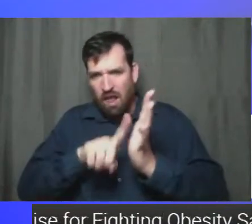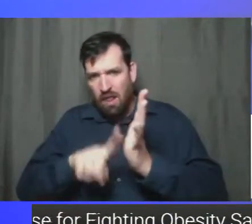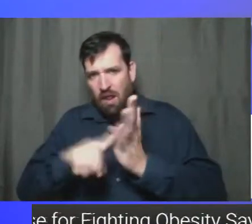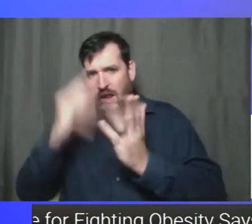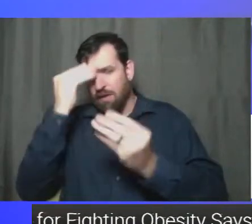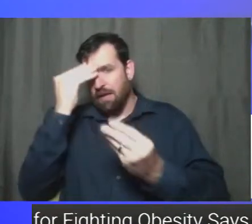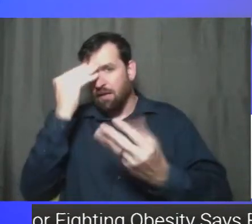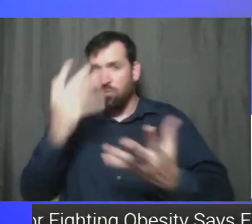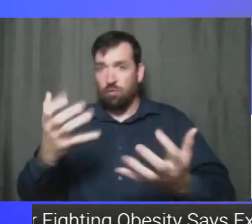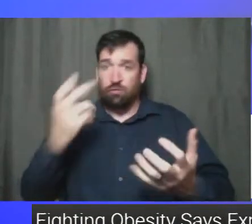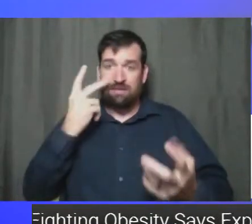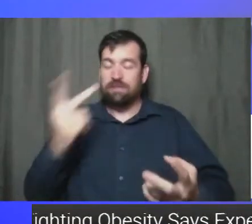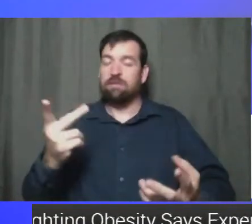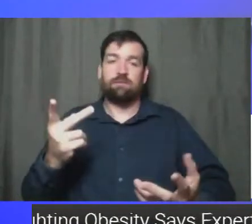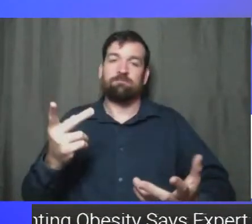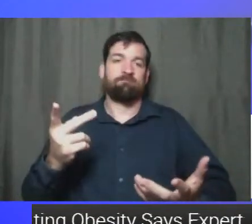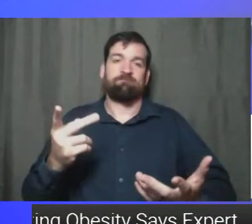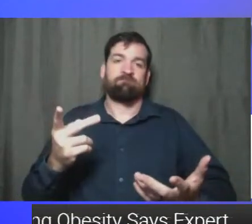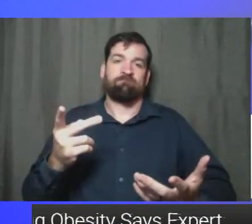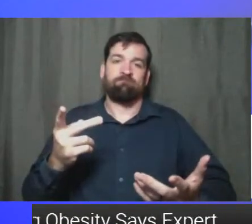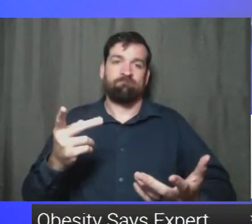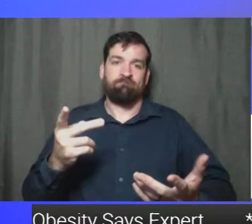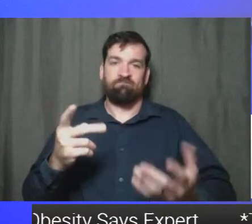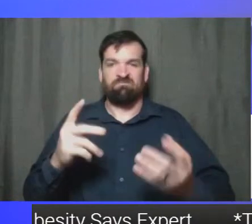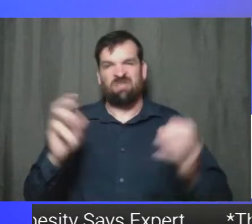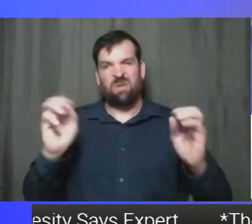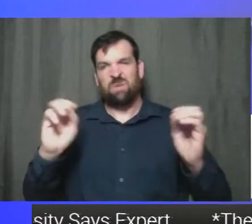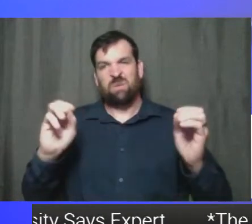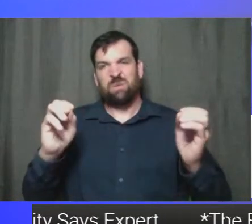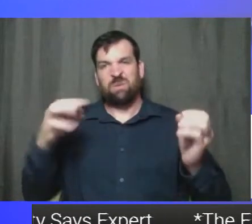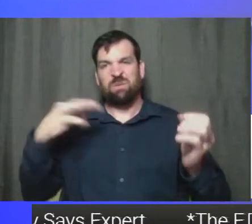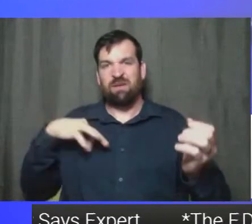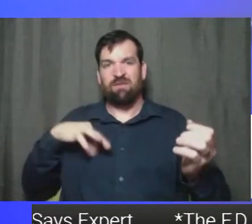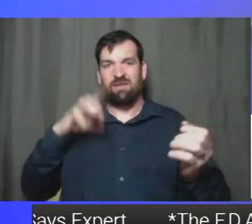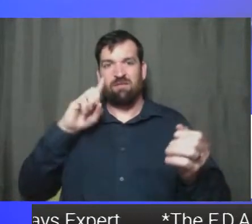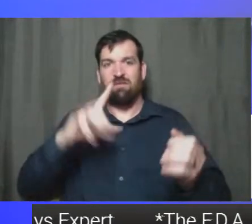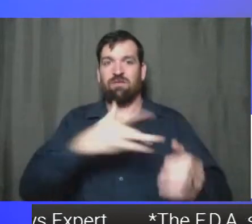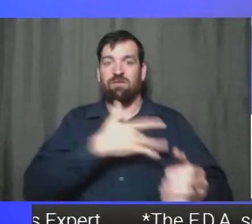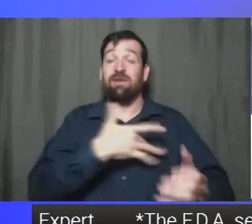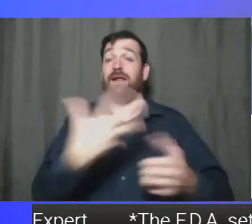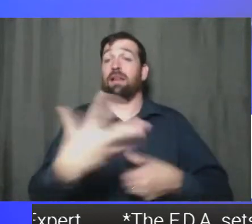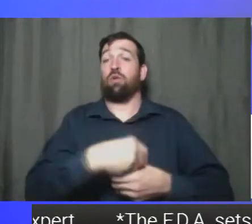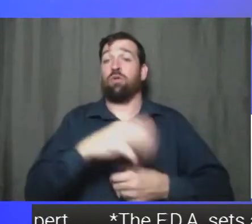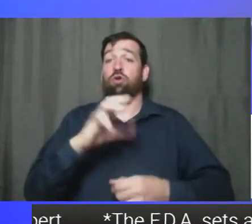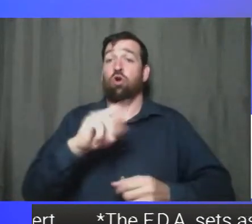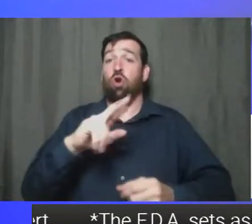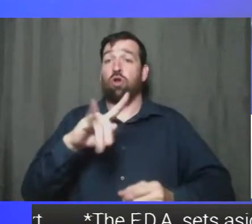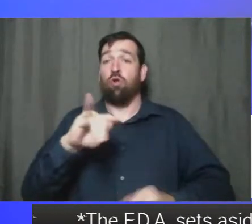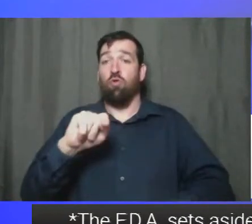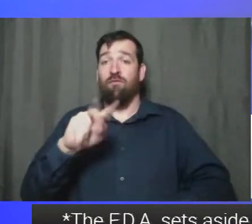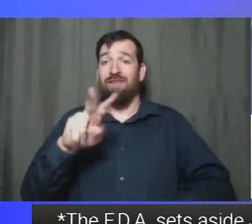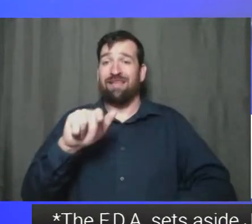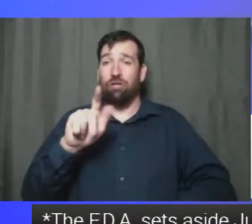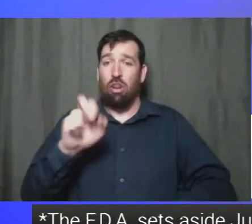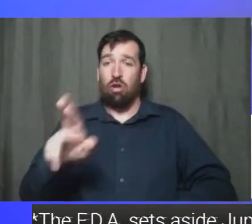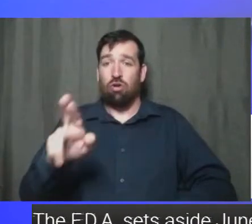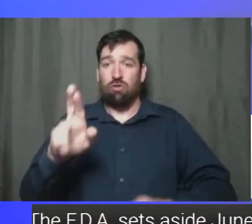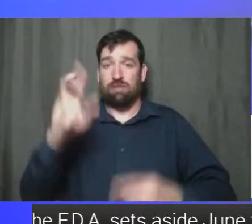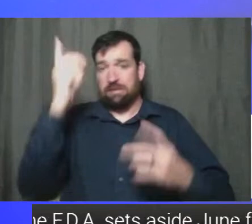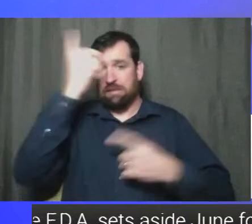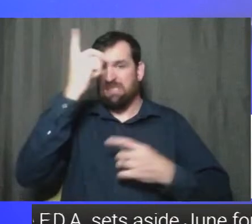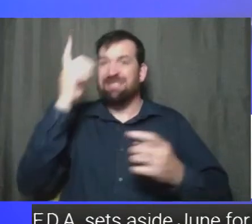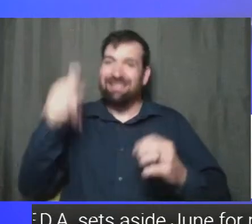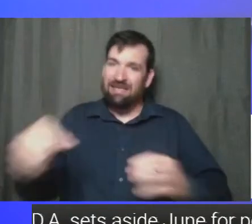unfortunately is lacking for benefits of alcohol, even with cardiovascular disease. So we need better studies, more long-term data to really see some of these